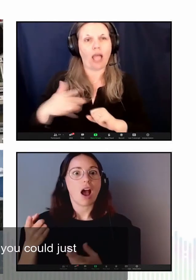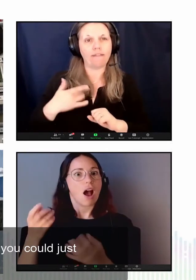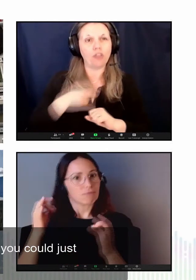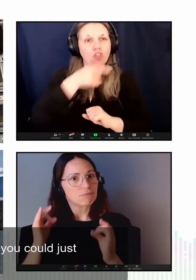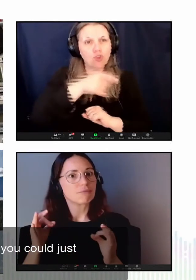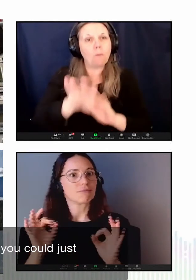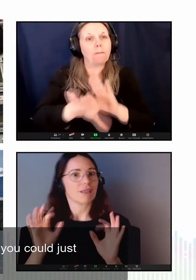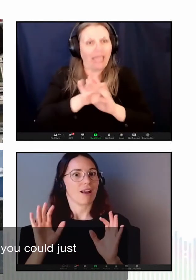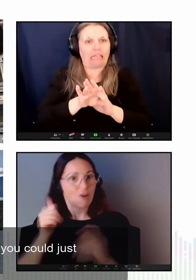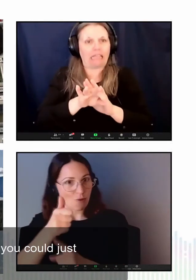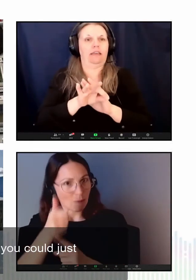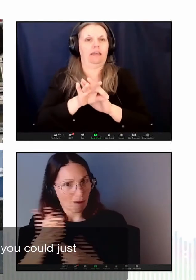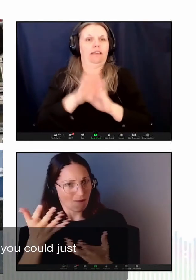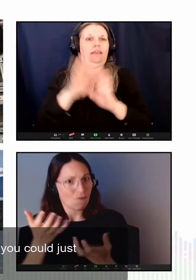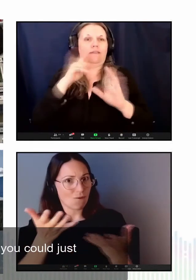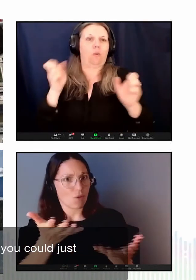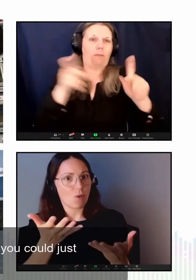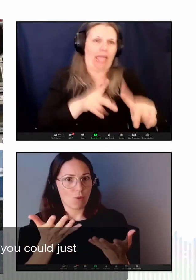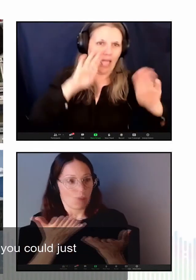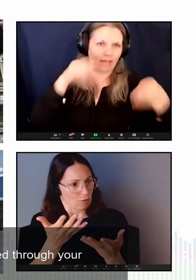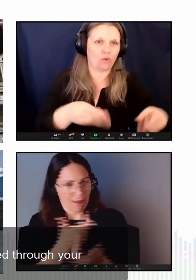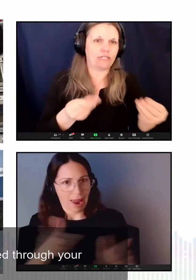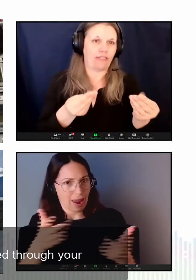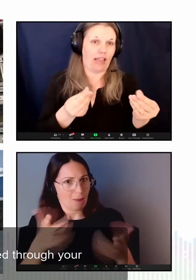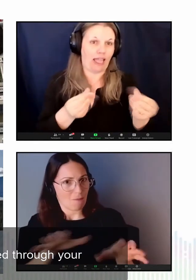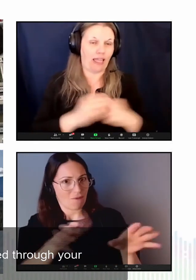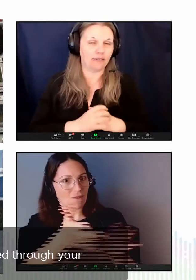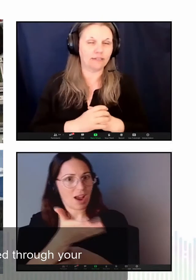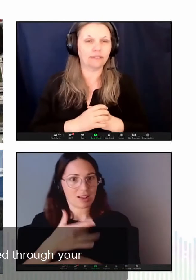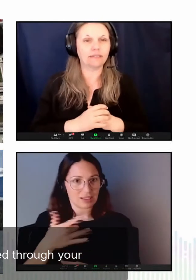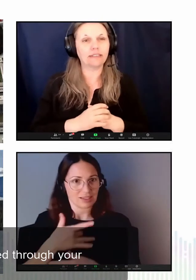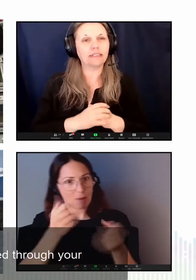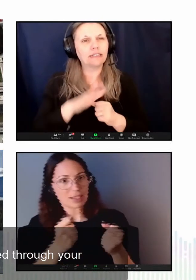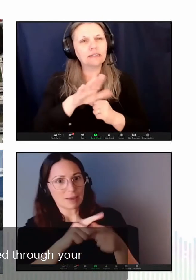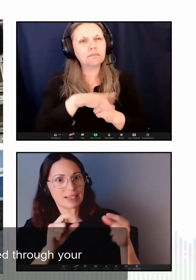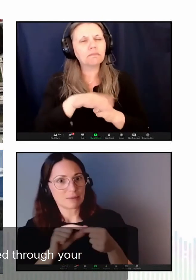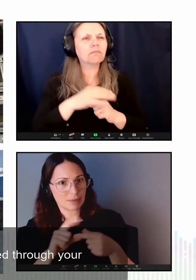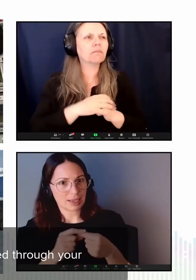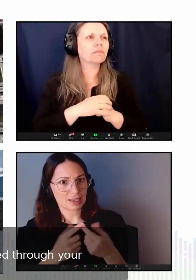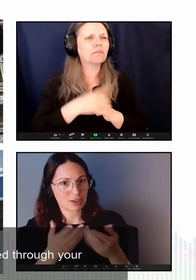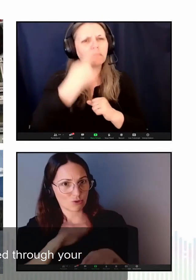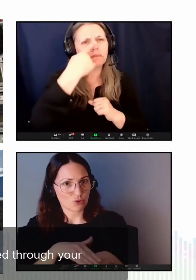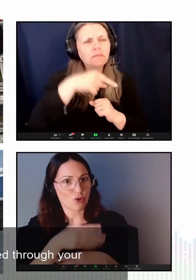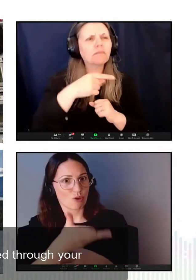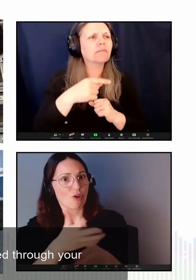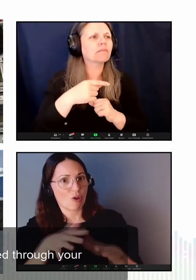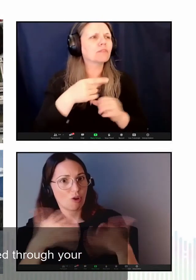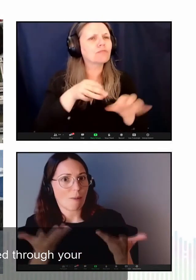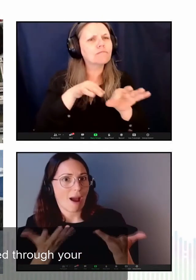part. And I wonder if you could just speak to how those relationships that